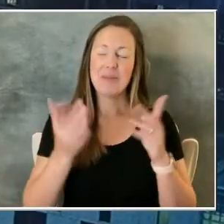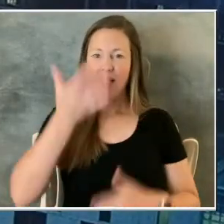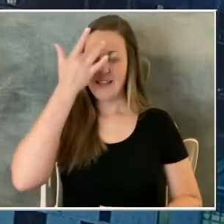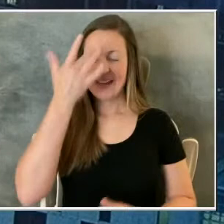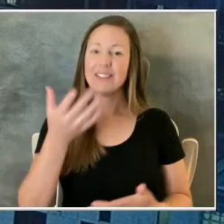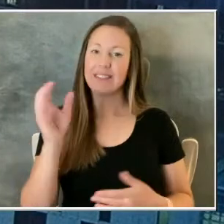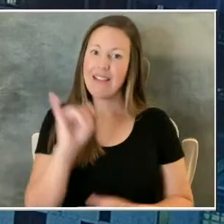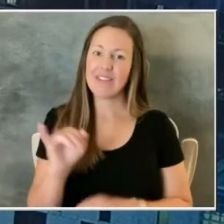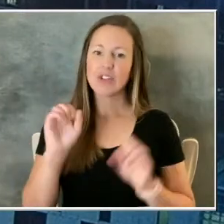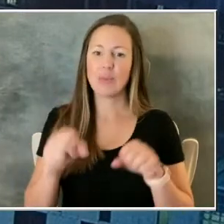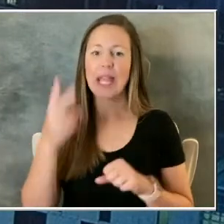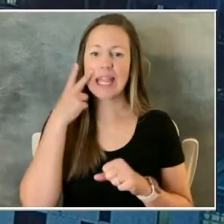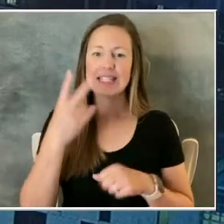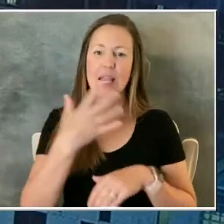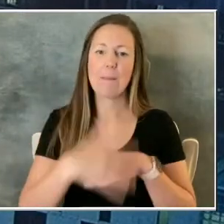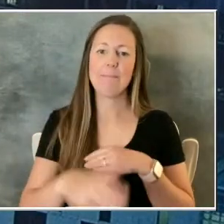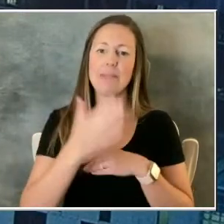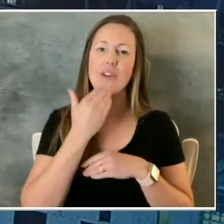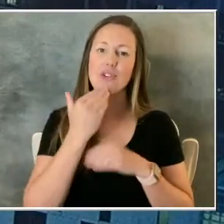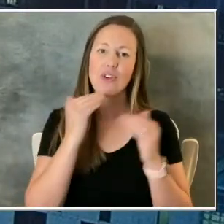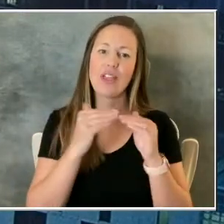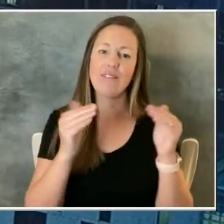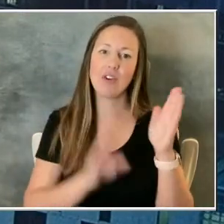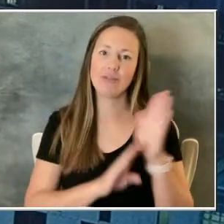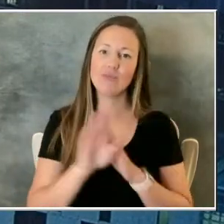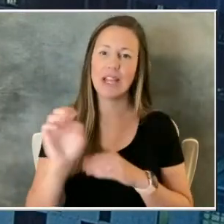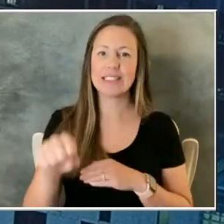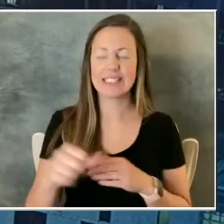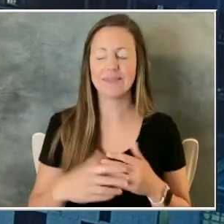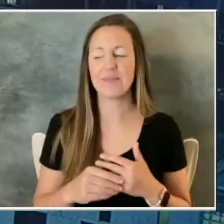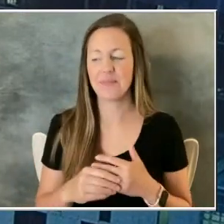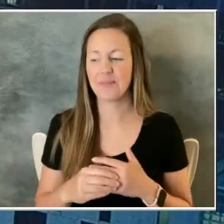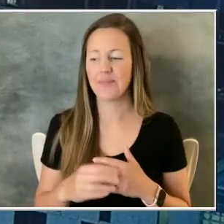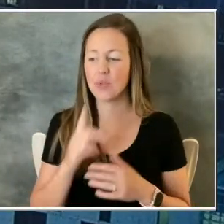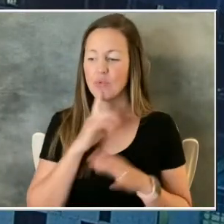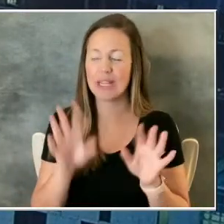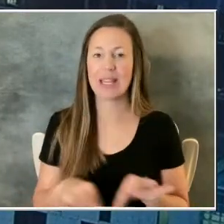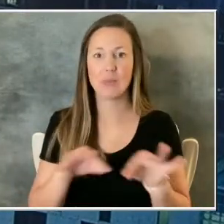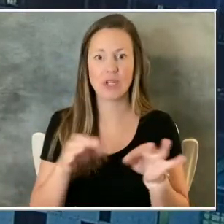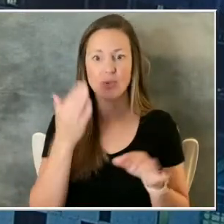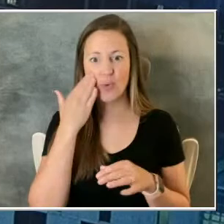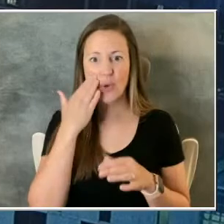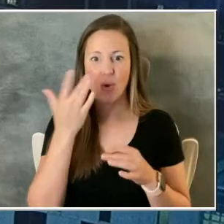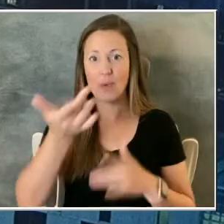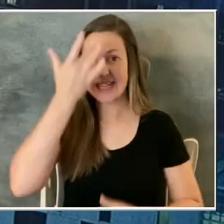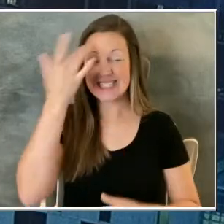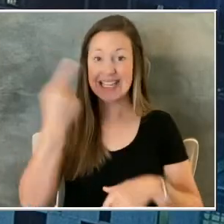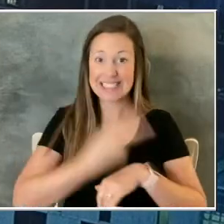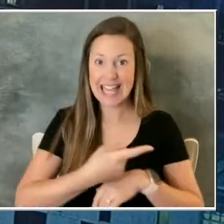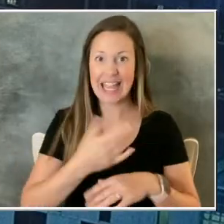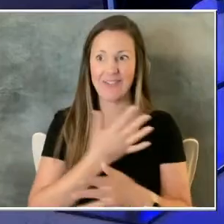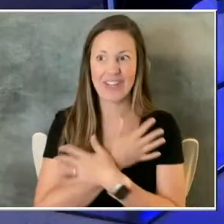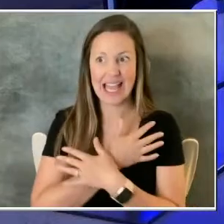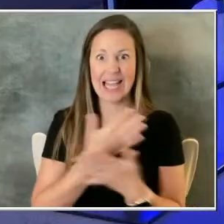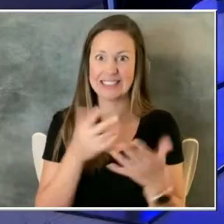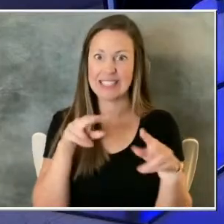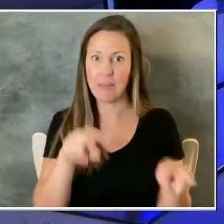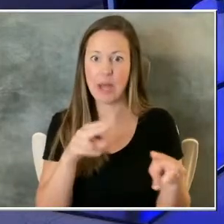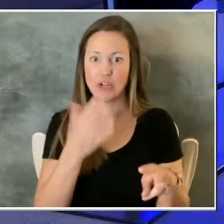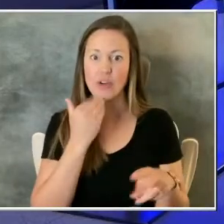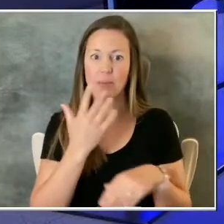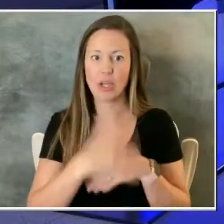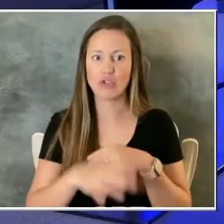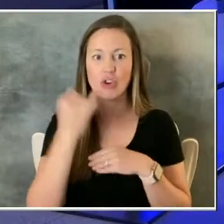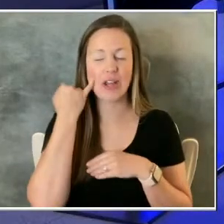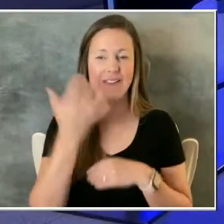blood sugar levels. It's important to understand sick day rules and how often to monitor our blood sugars when we're not feeling good. Good question. Okay, so Yen